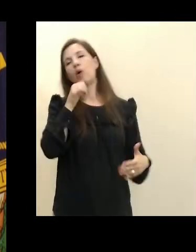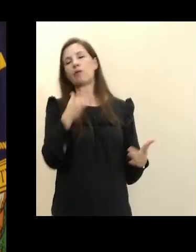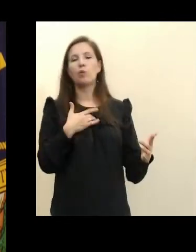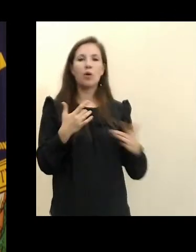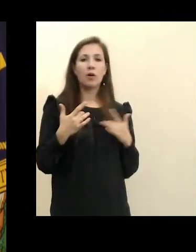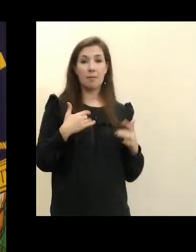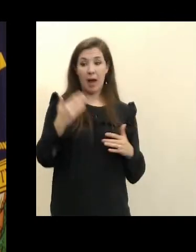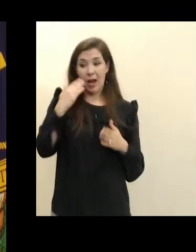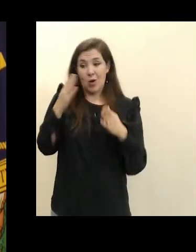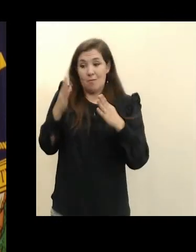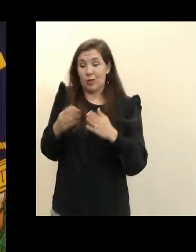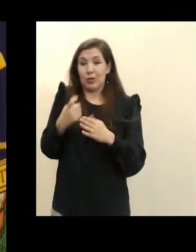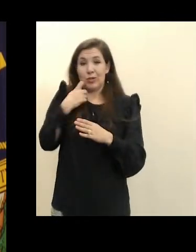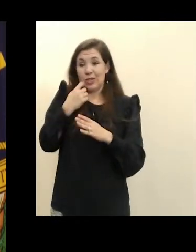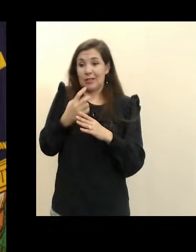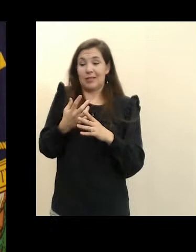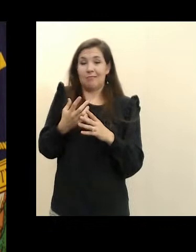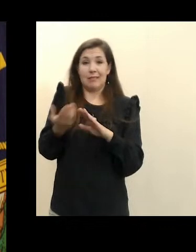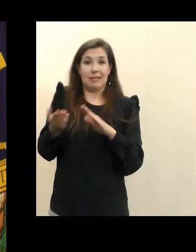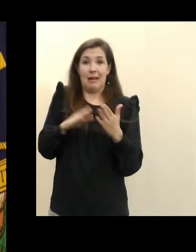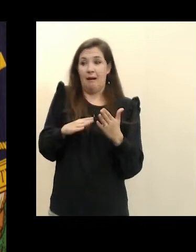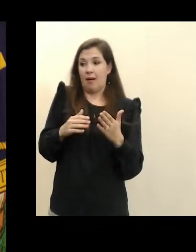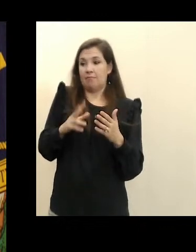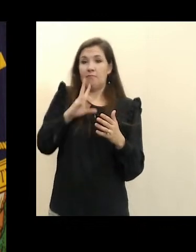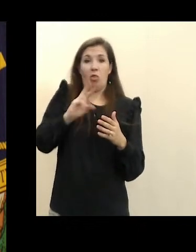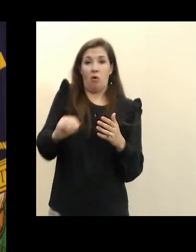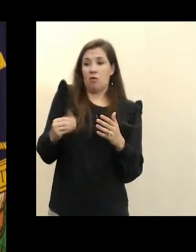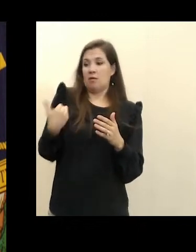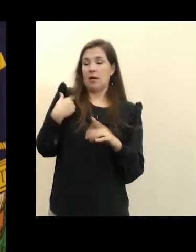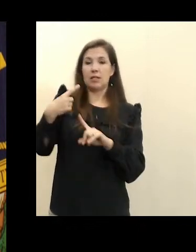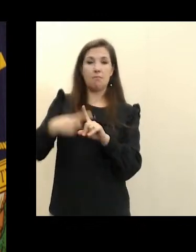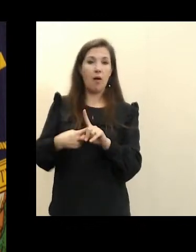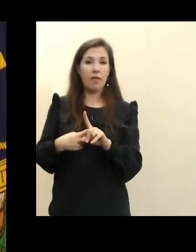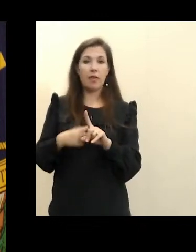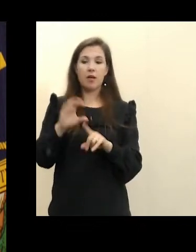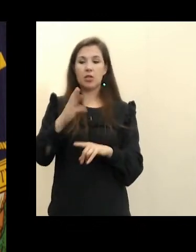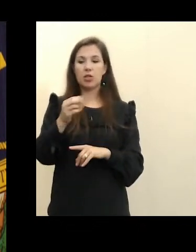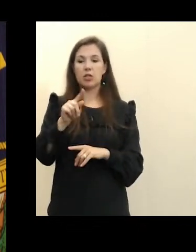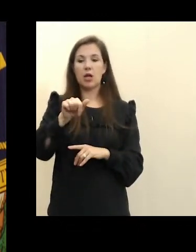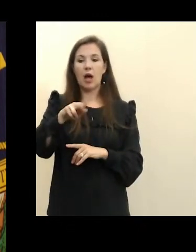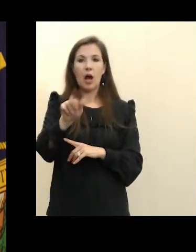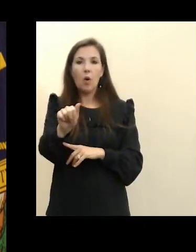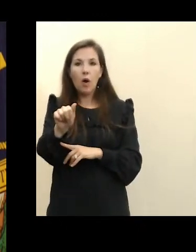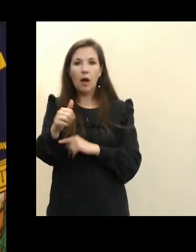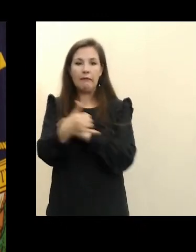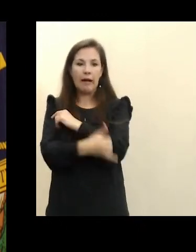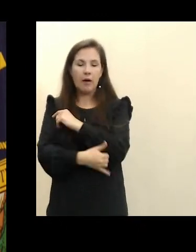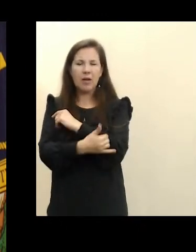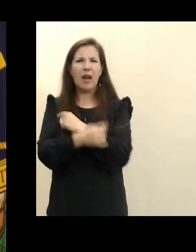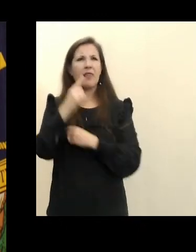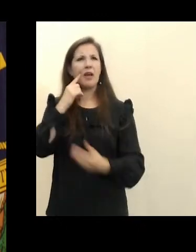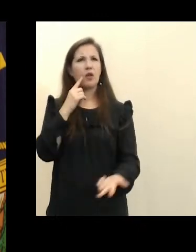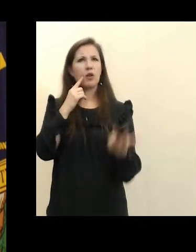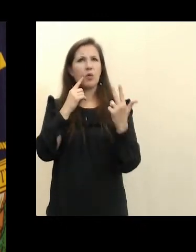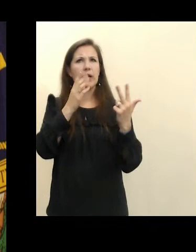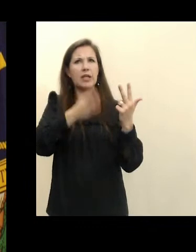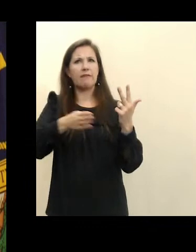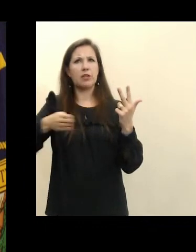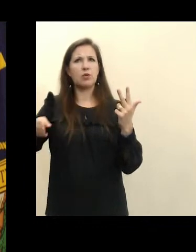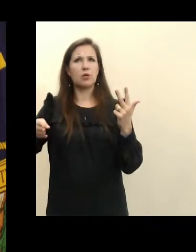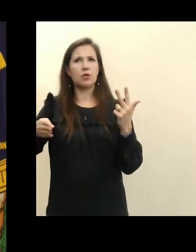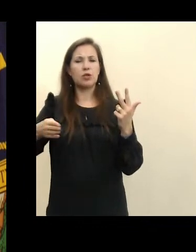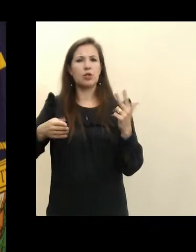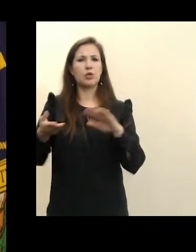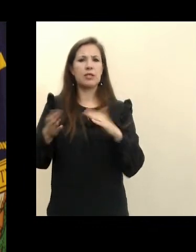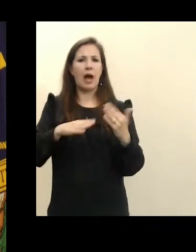know someone under the age of 30 just died like in the last month. In Chautauqua County, we had 2 or 3 individuals, I think, in the last month die under the age